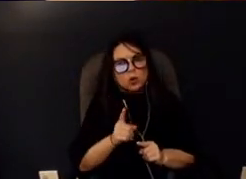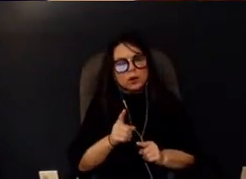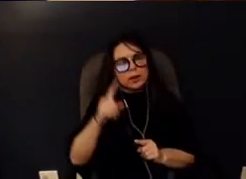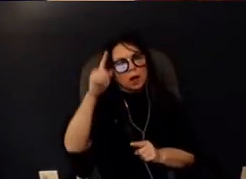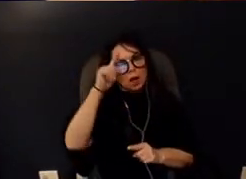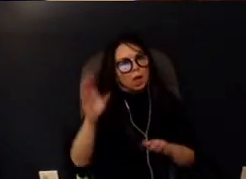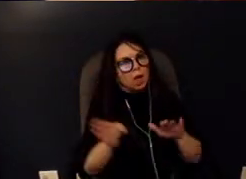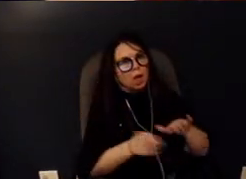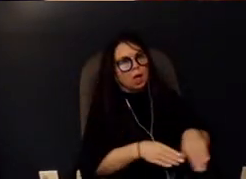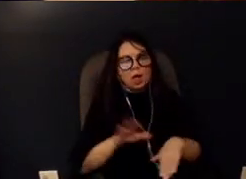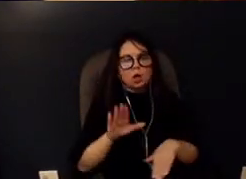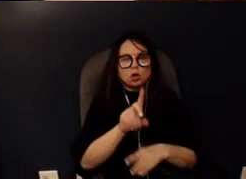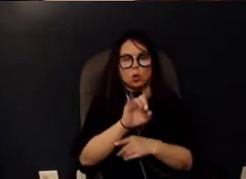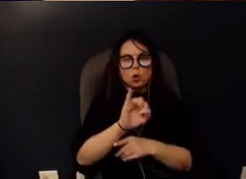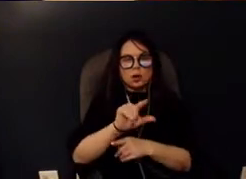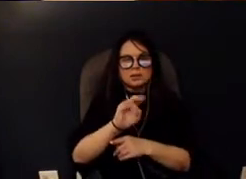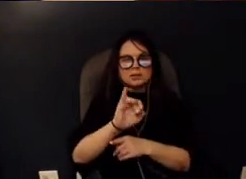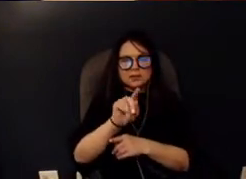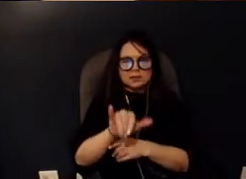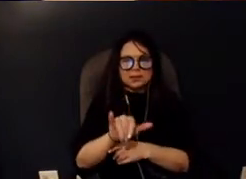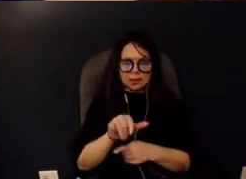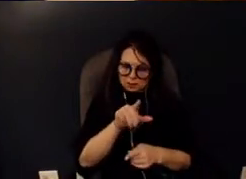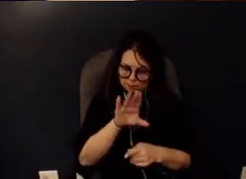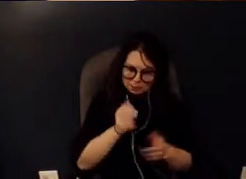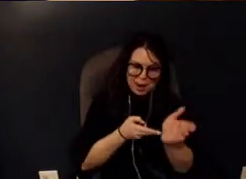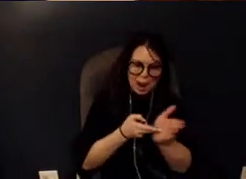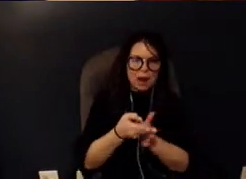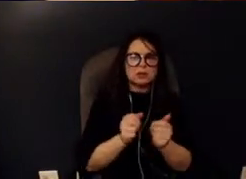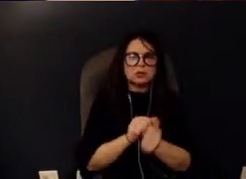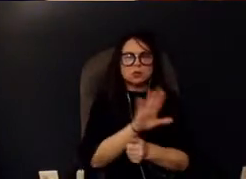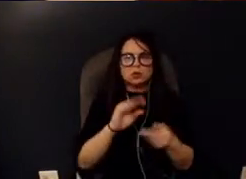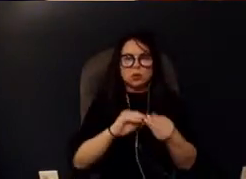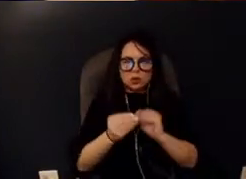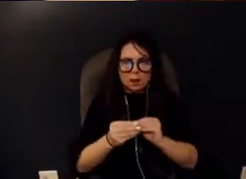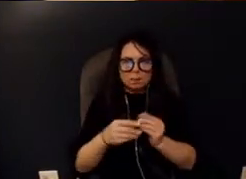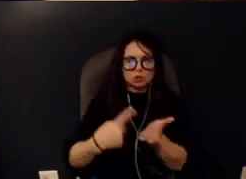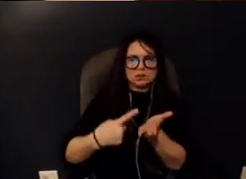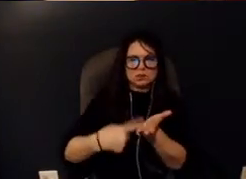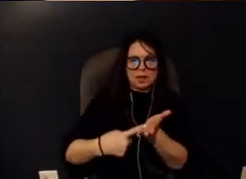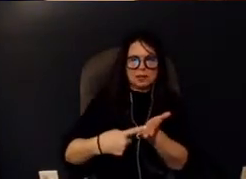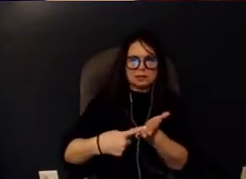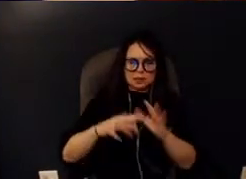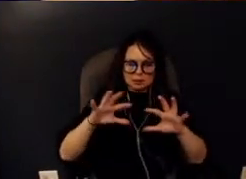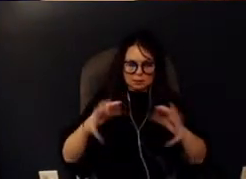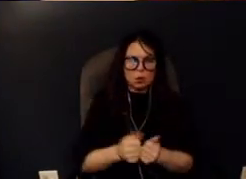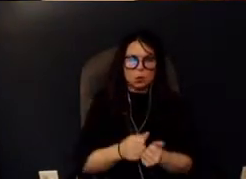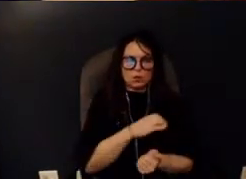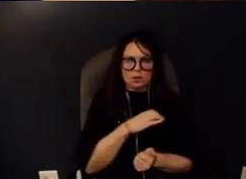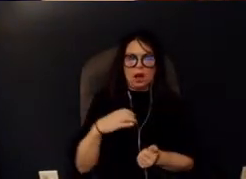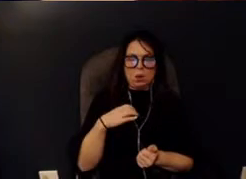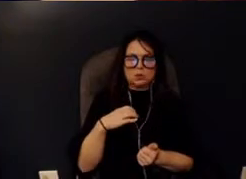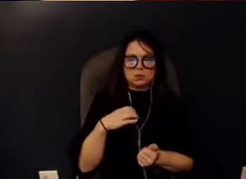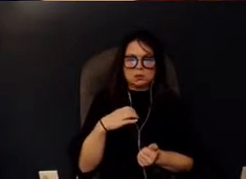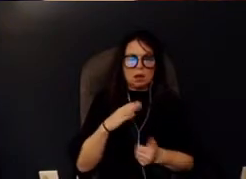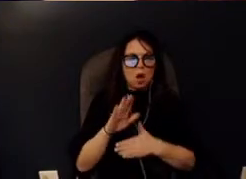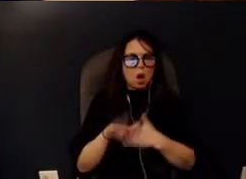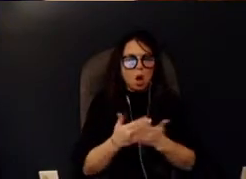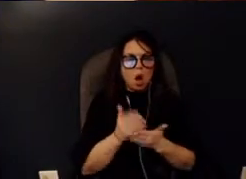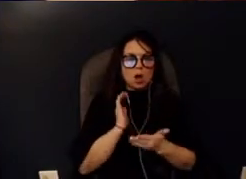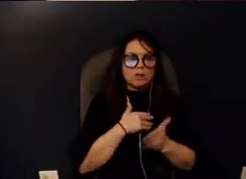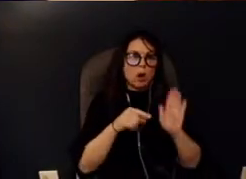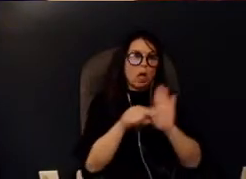honest about the numbers that we've been discussing as a council, and that for all of the doom and gloom that we've heard about the staffing